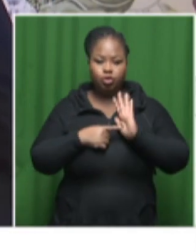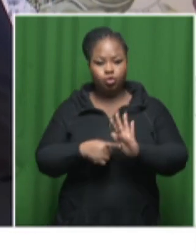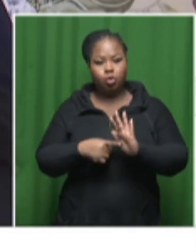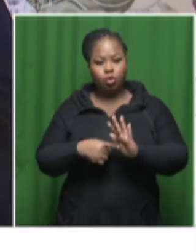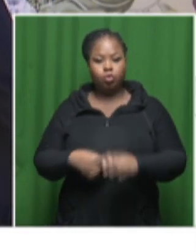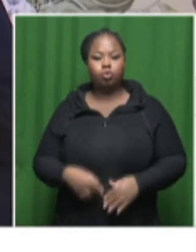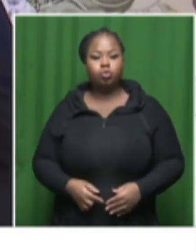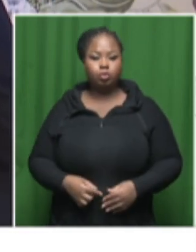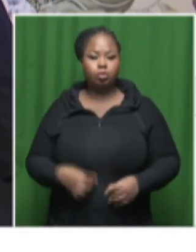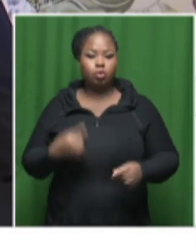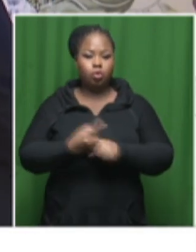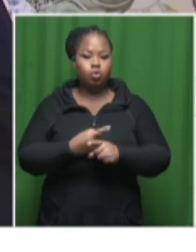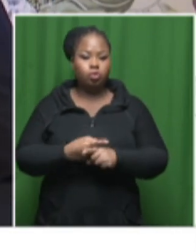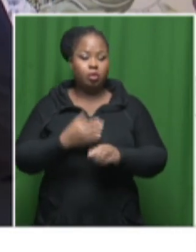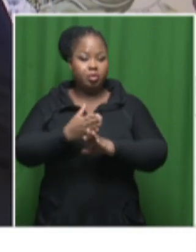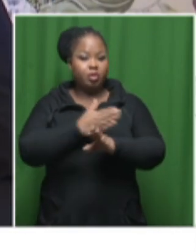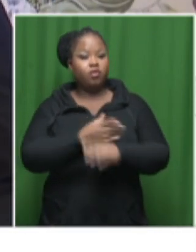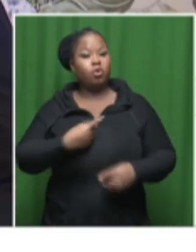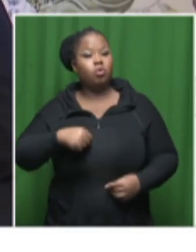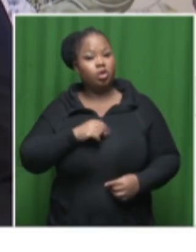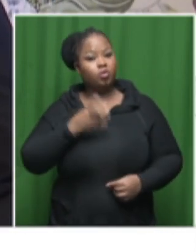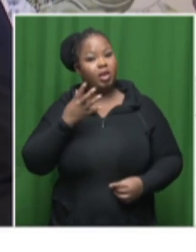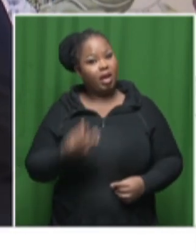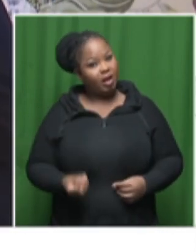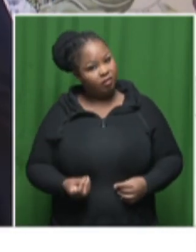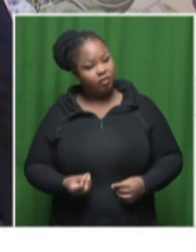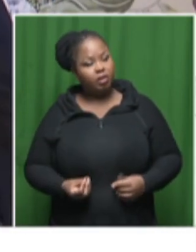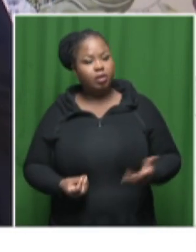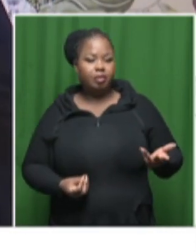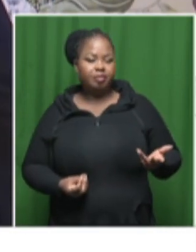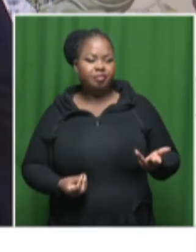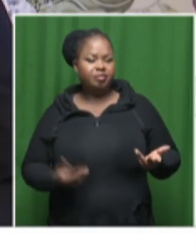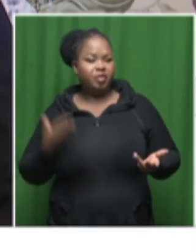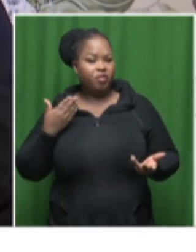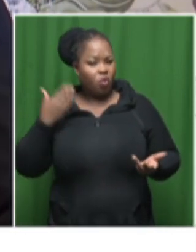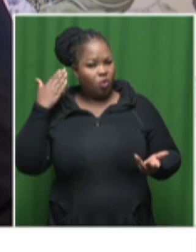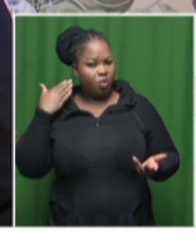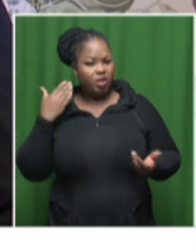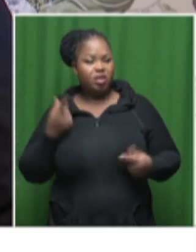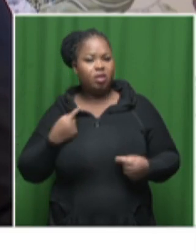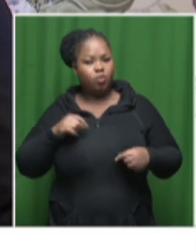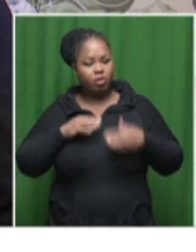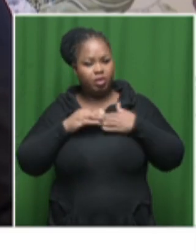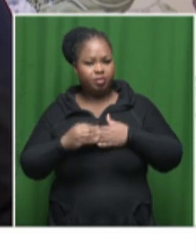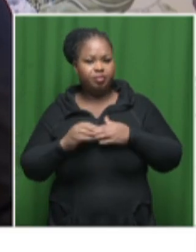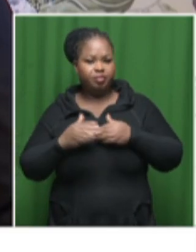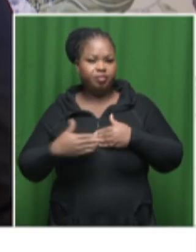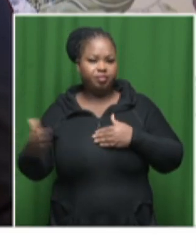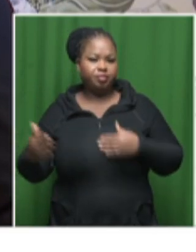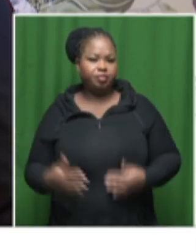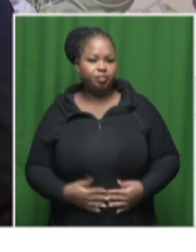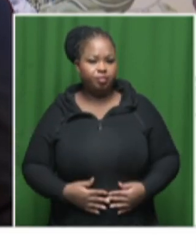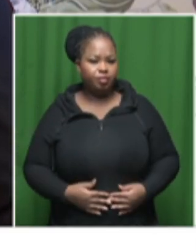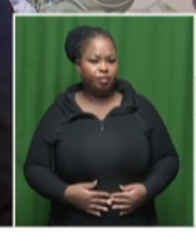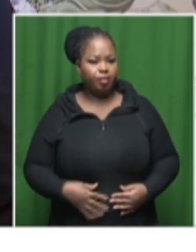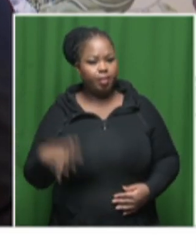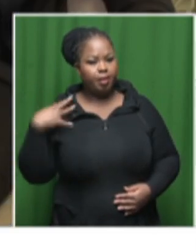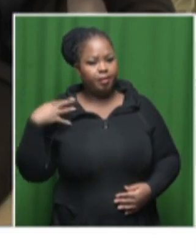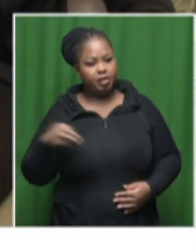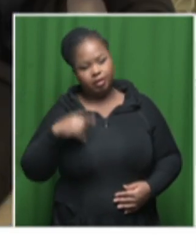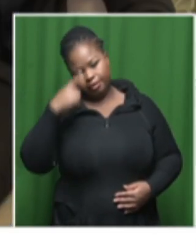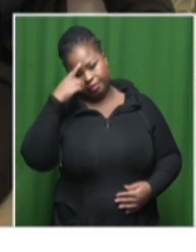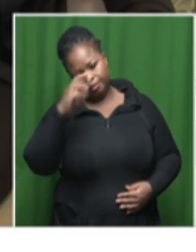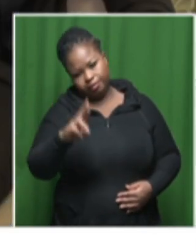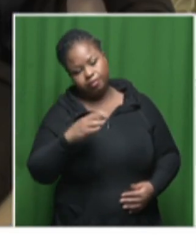move from what we used to have in the past. And that should be a work in the right direction. Well, Minister Lamola, thanks so